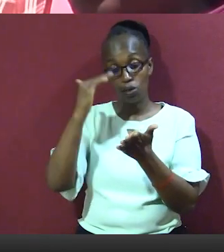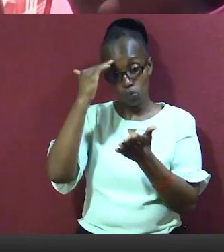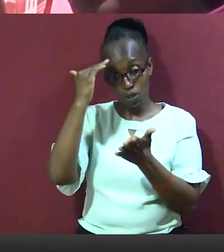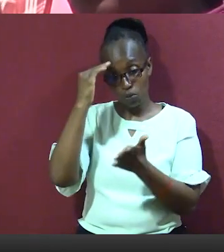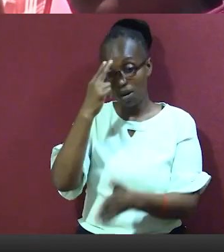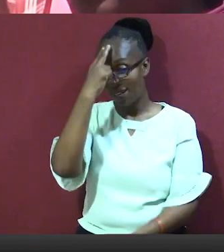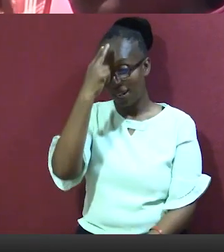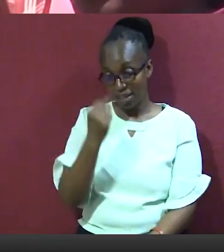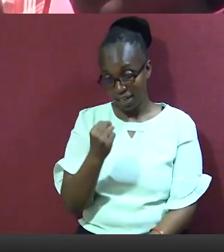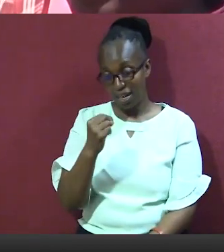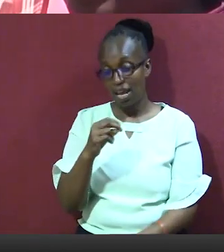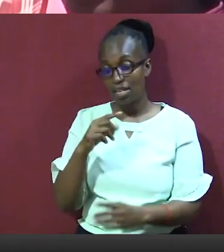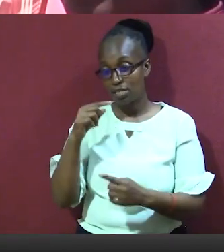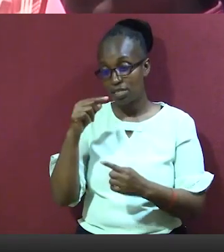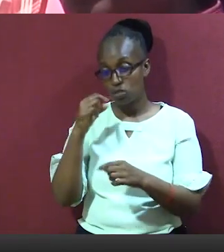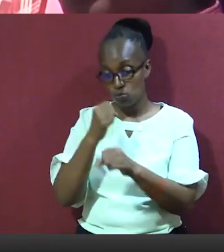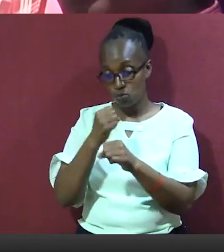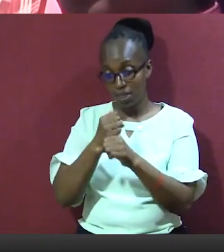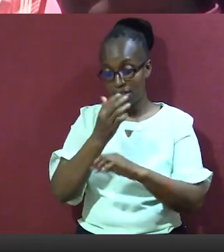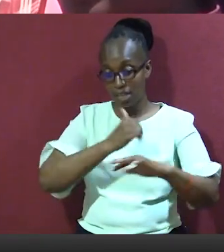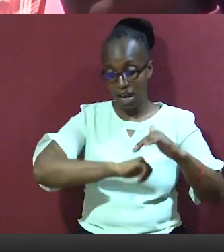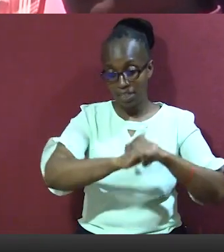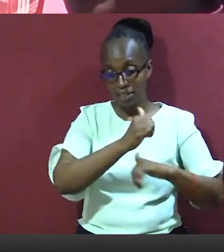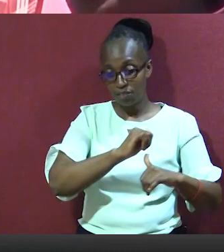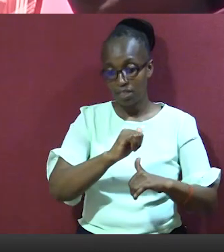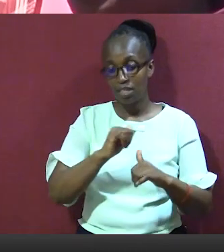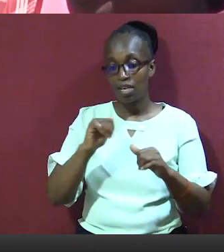this exercise as the first one in the country. And how